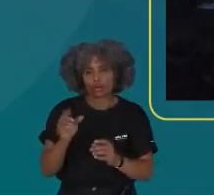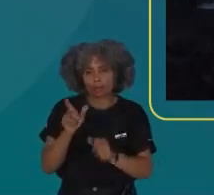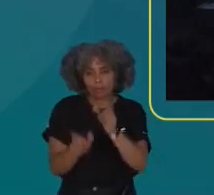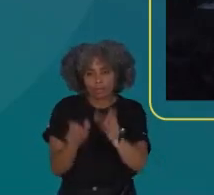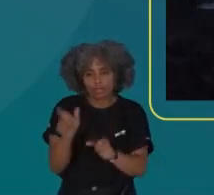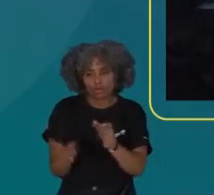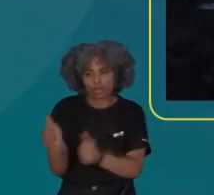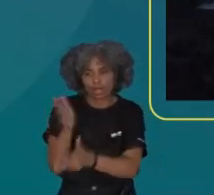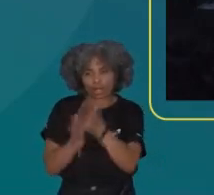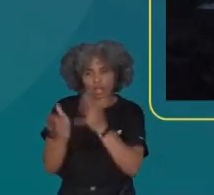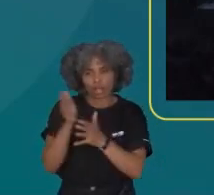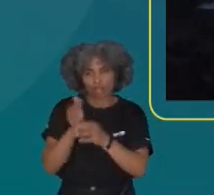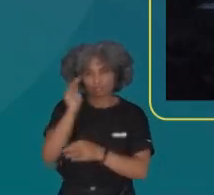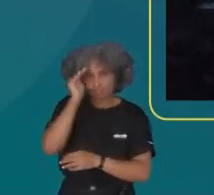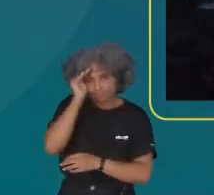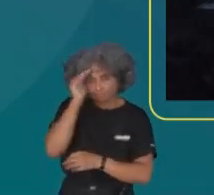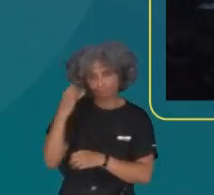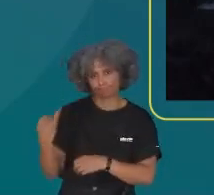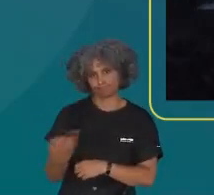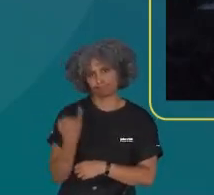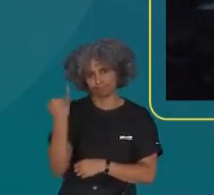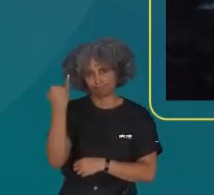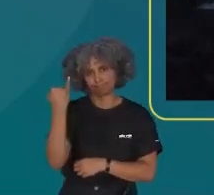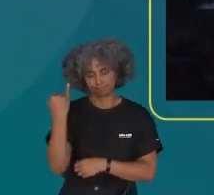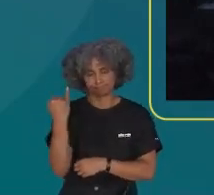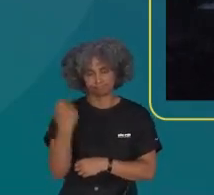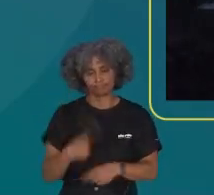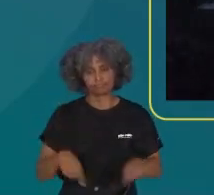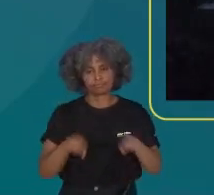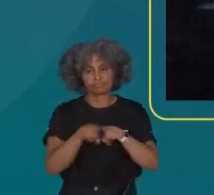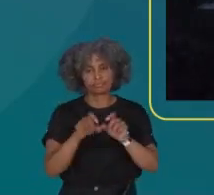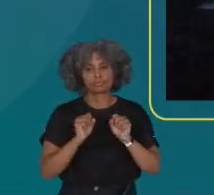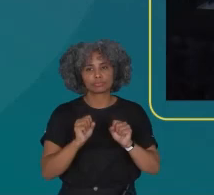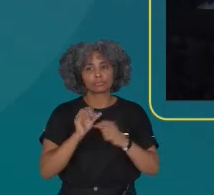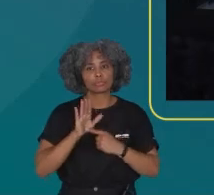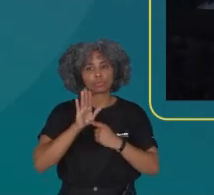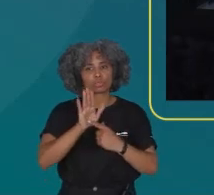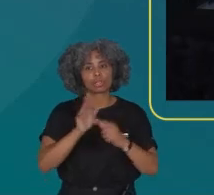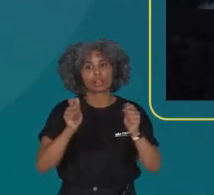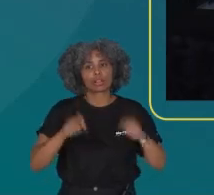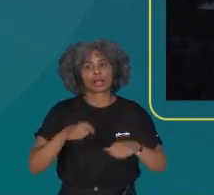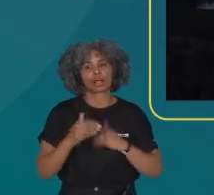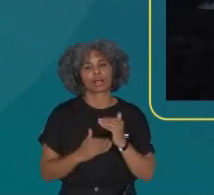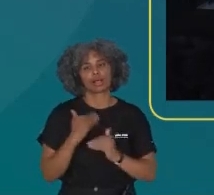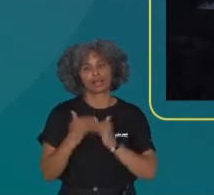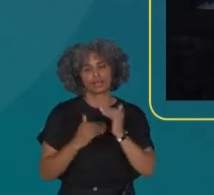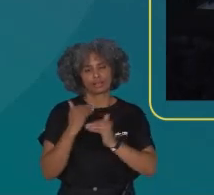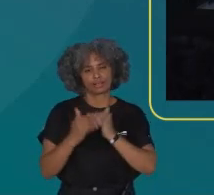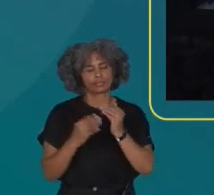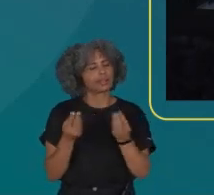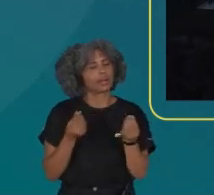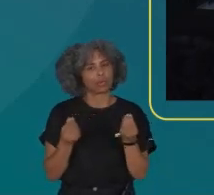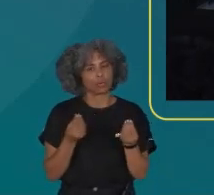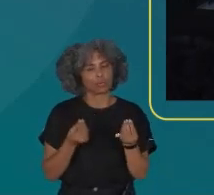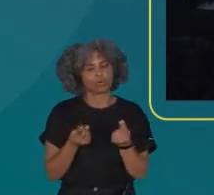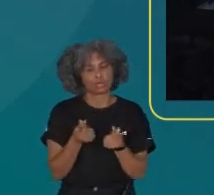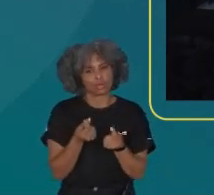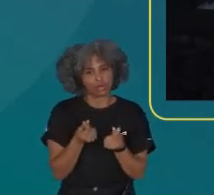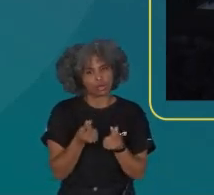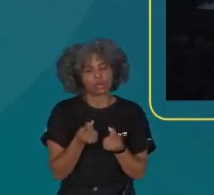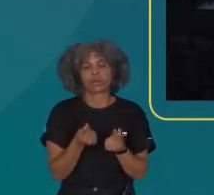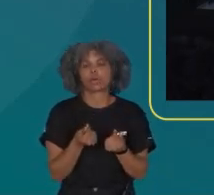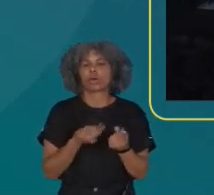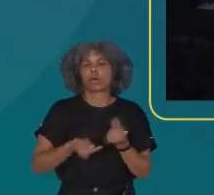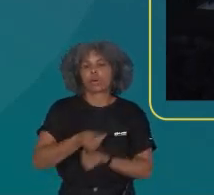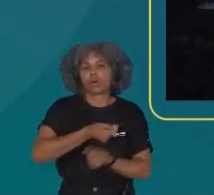to show how we can grow it. Now that you're talking about economically, in balance and harmony with nature, and make